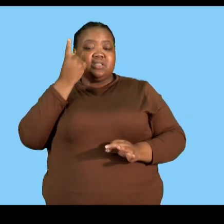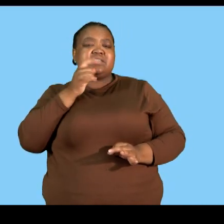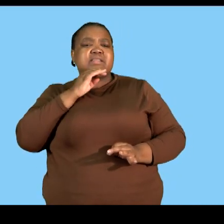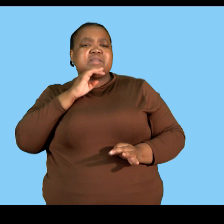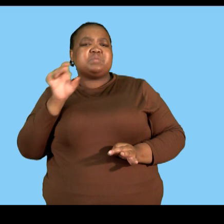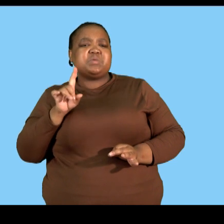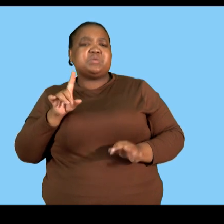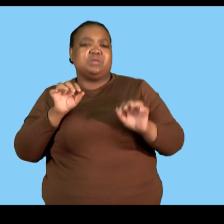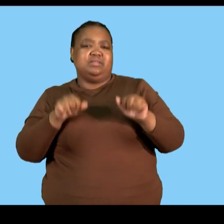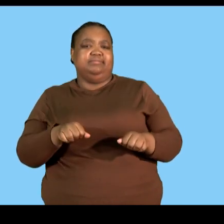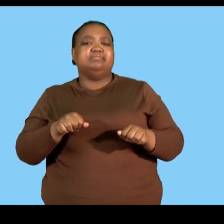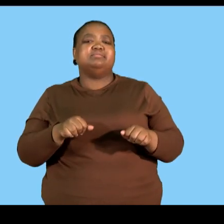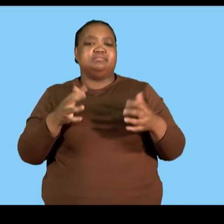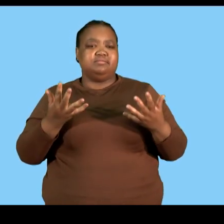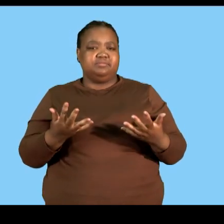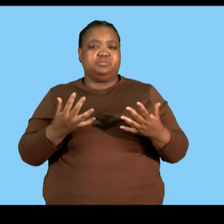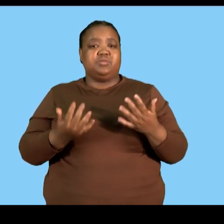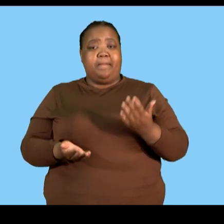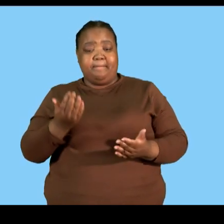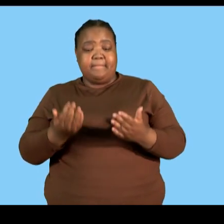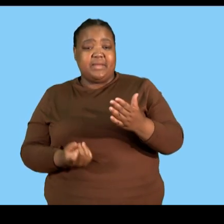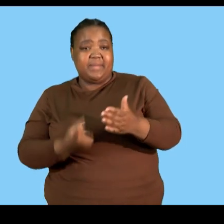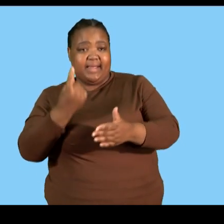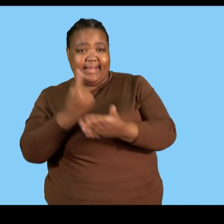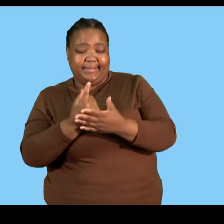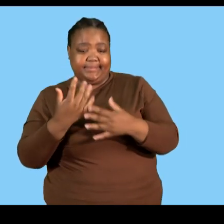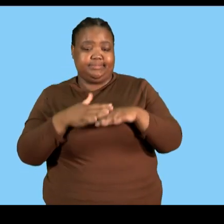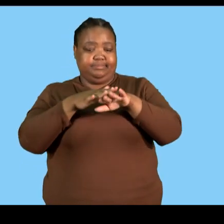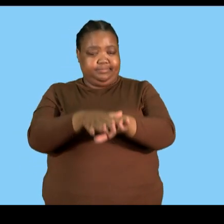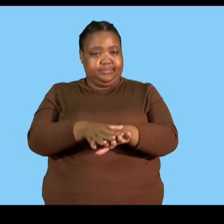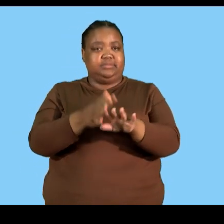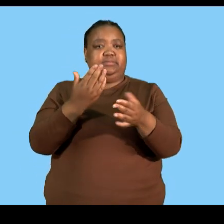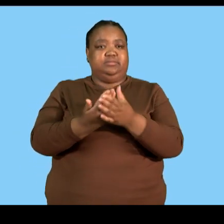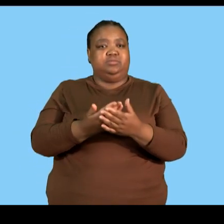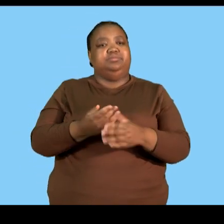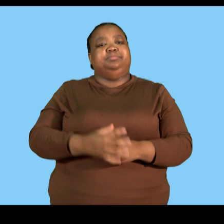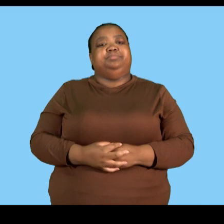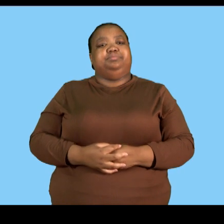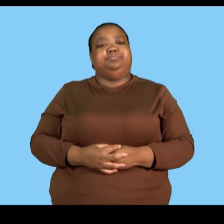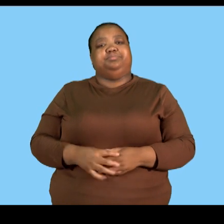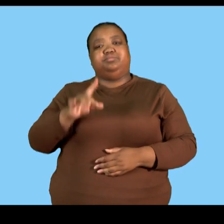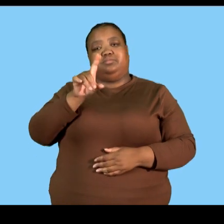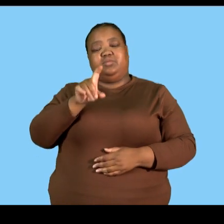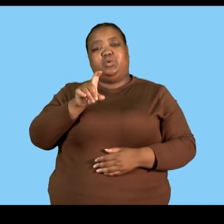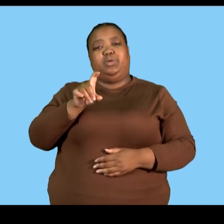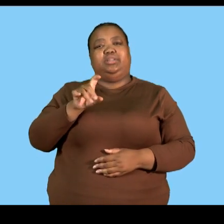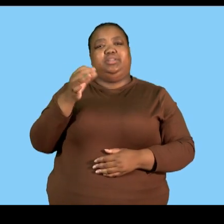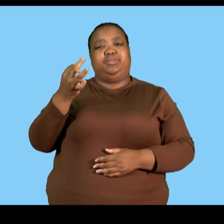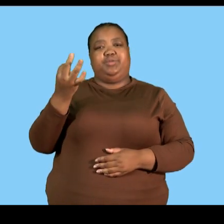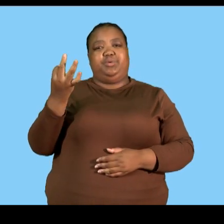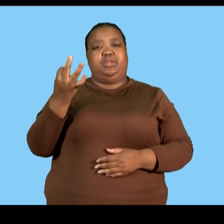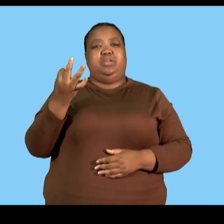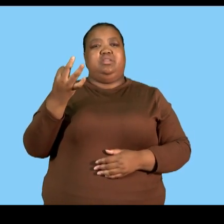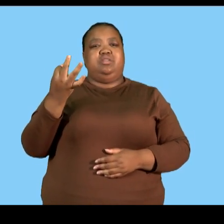data and interpret, whereby now the integration of probability will be involved.